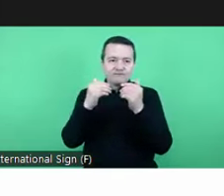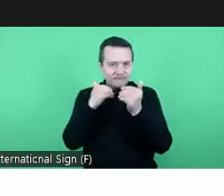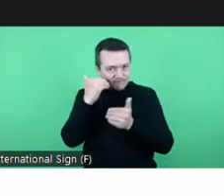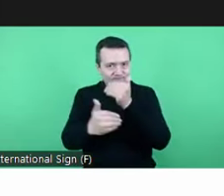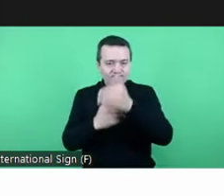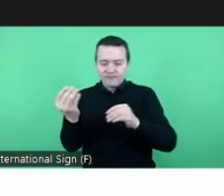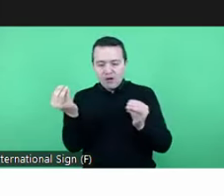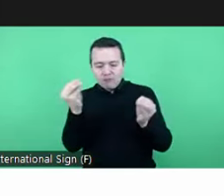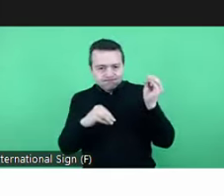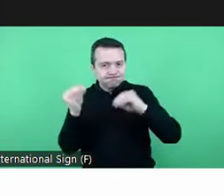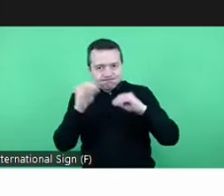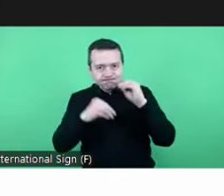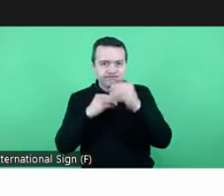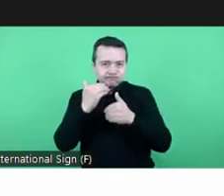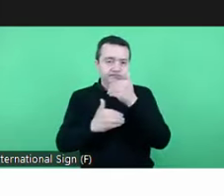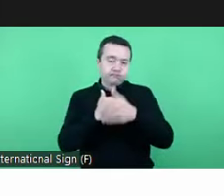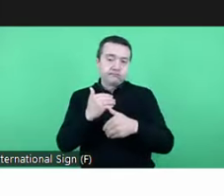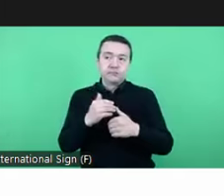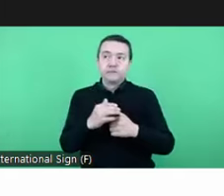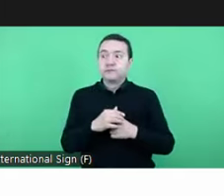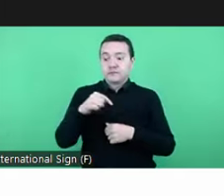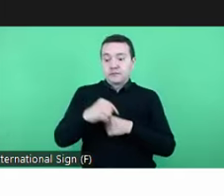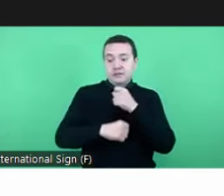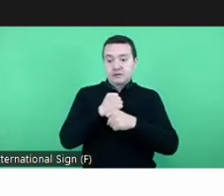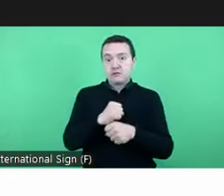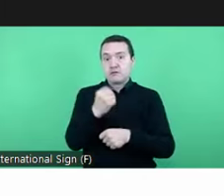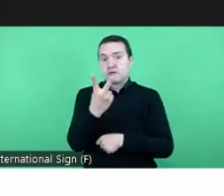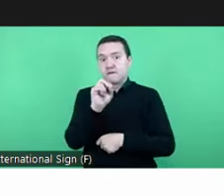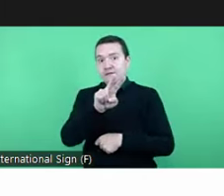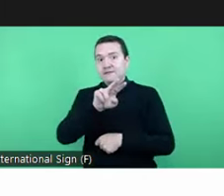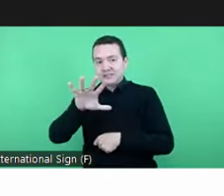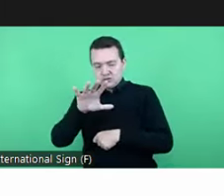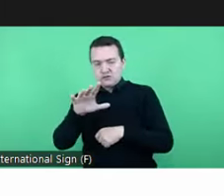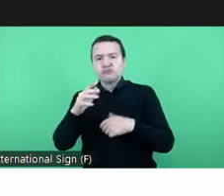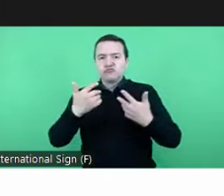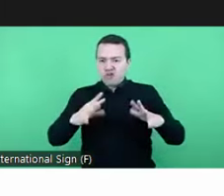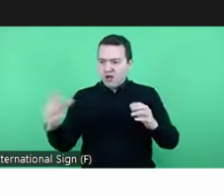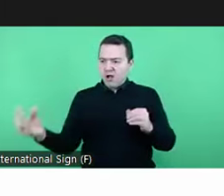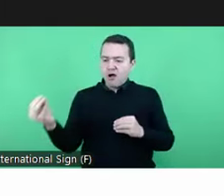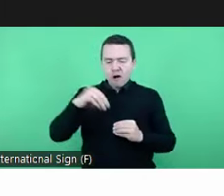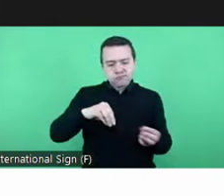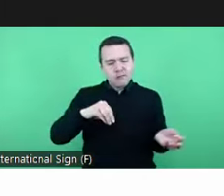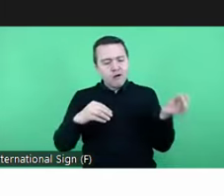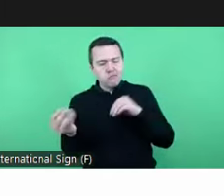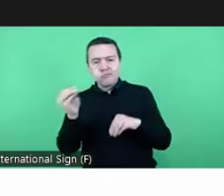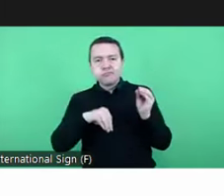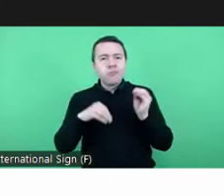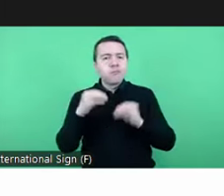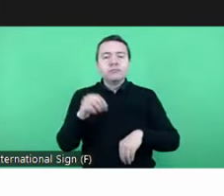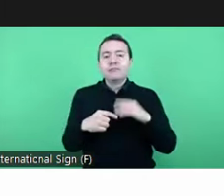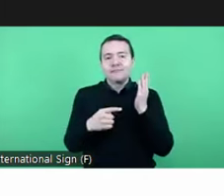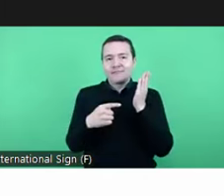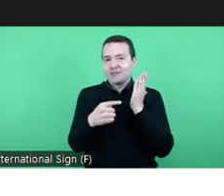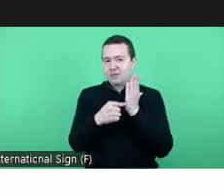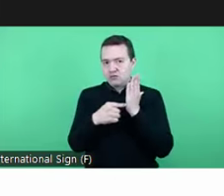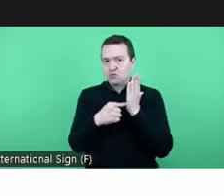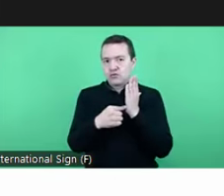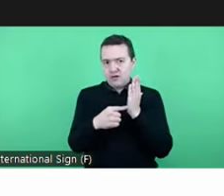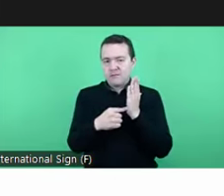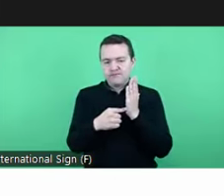inclusions A to lo largo de este año, en el PIAS. 2025, Throughout están this year in incorporando 2025, distintas tecnologías con different distintos mecanismos de technologies